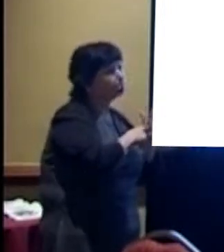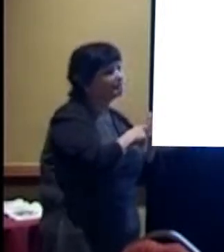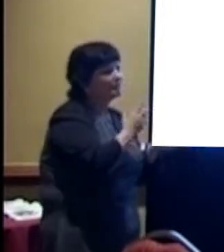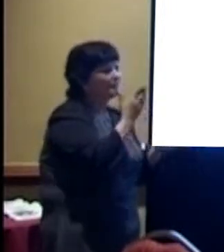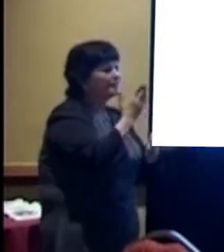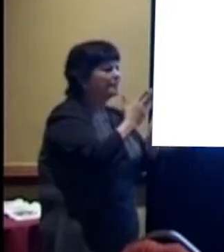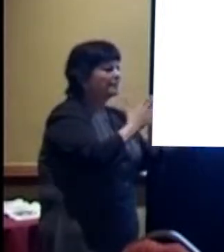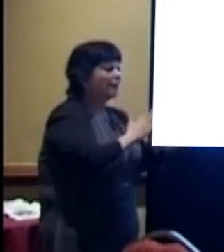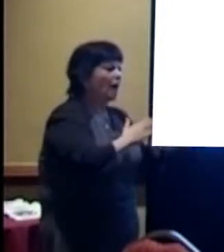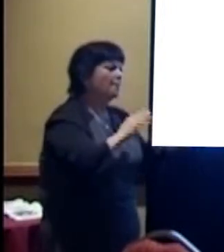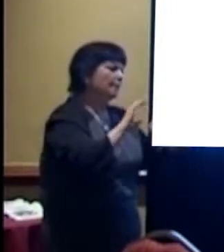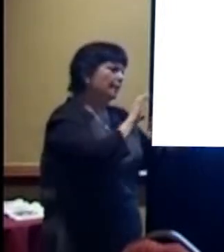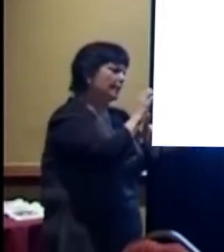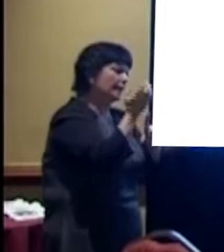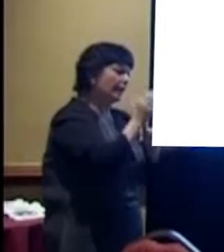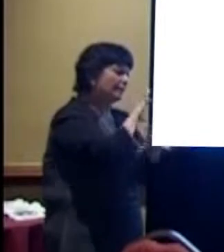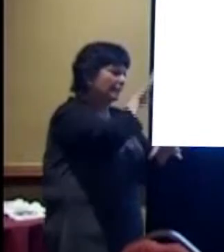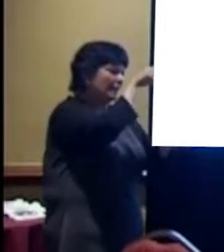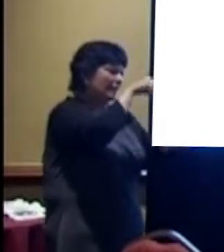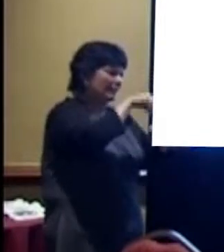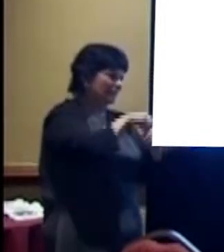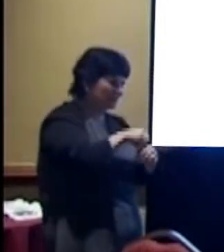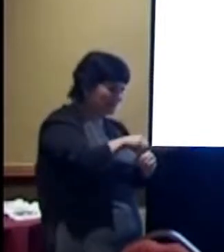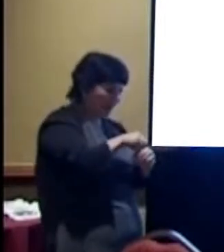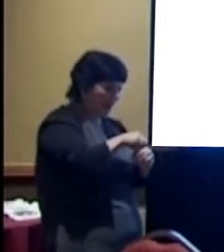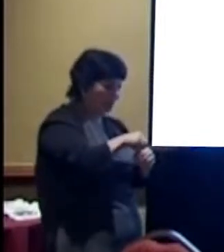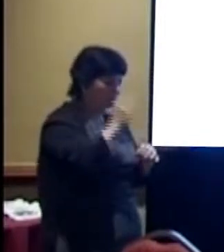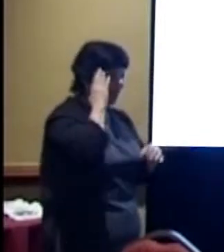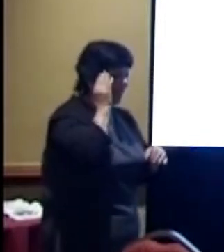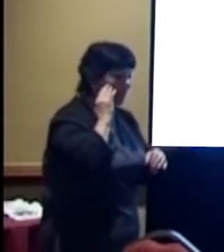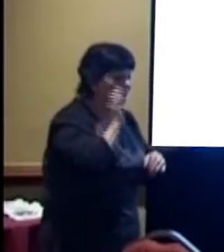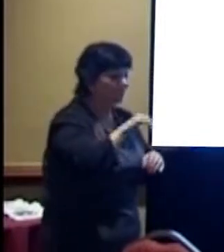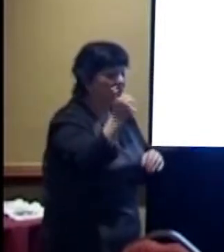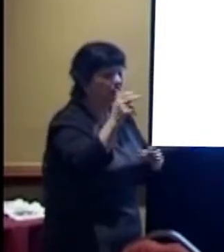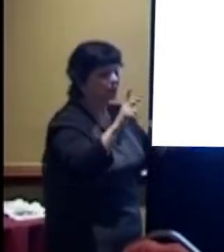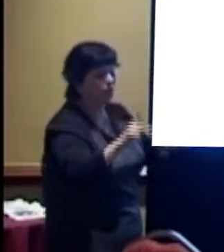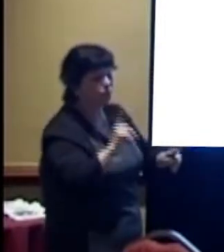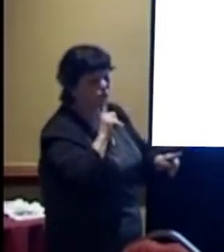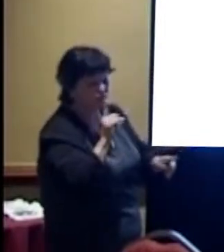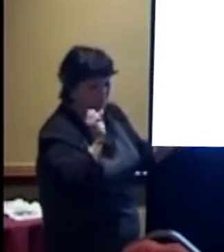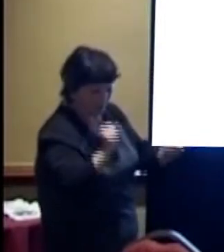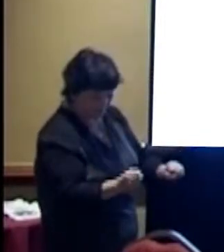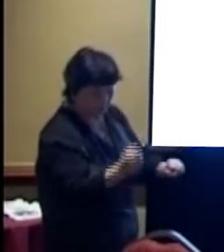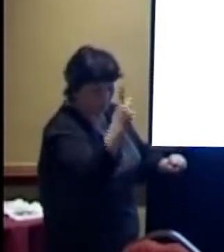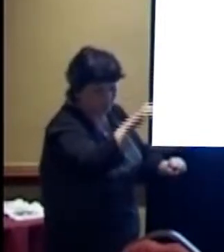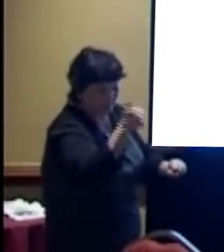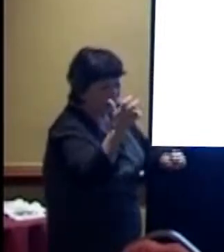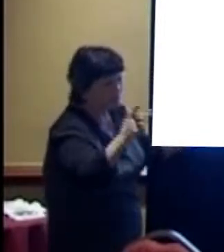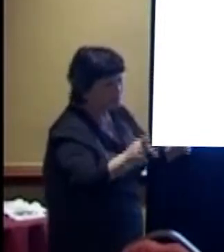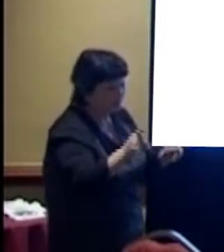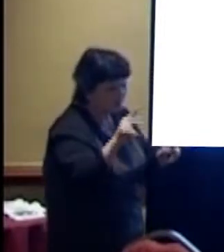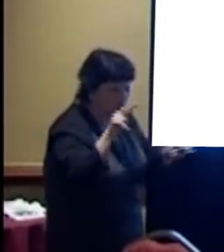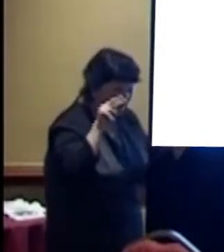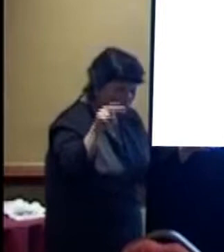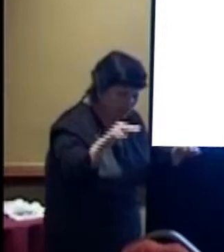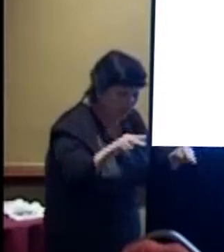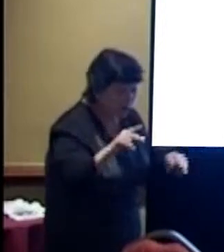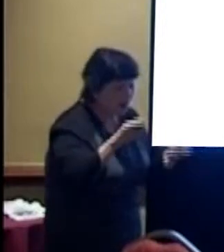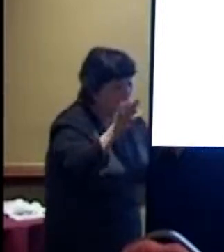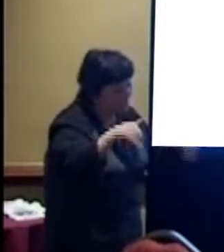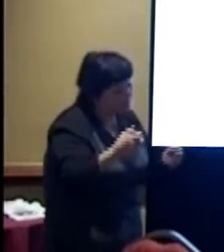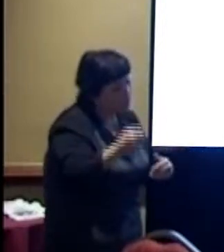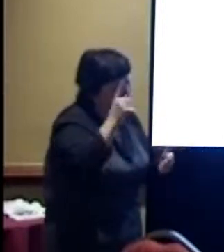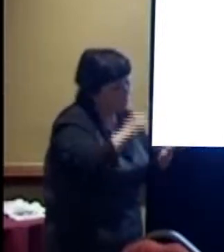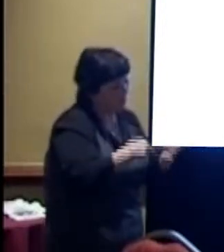in some cases, getting inside the head of the other person, really understanding kind of how they're perceiving what we're